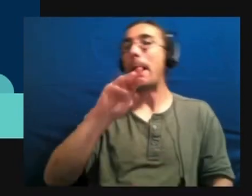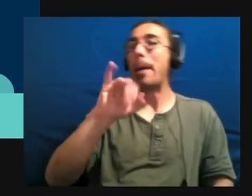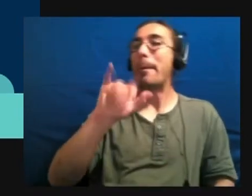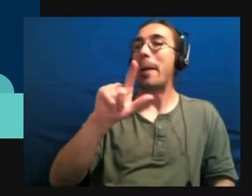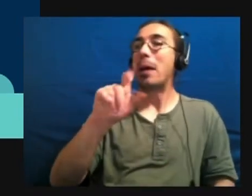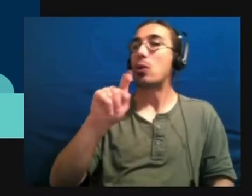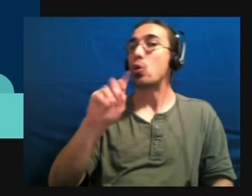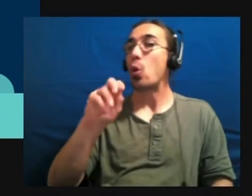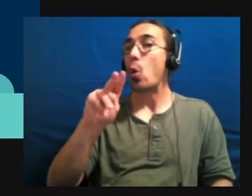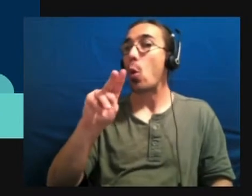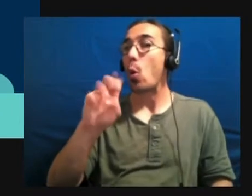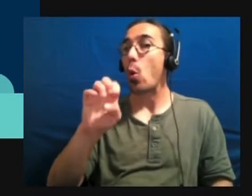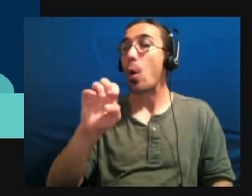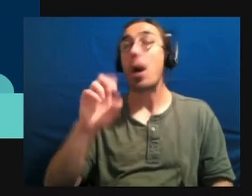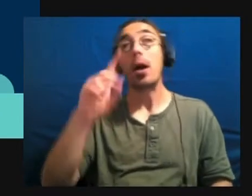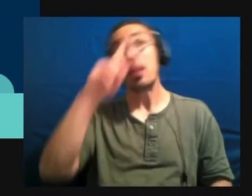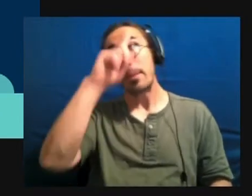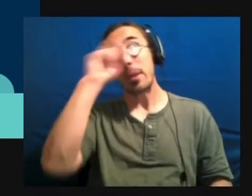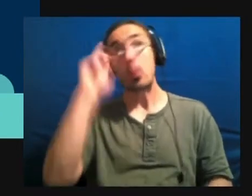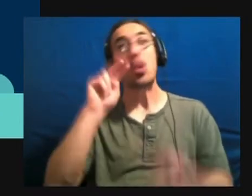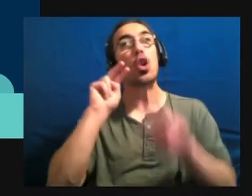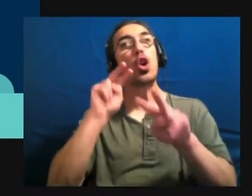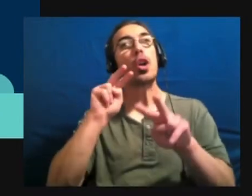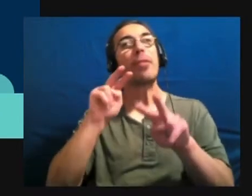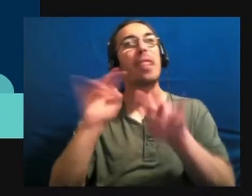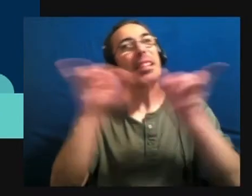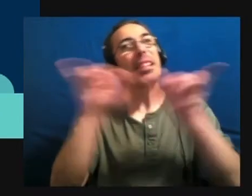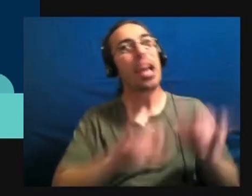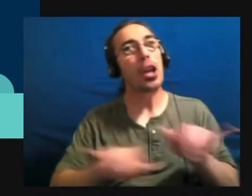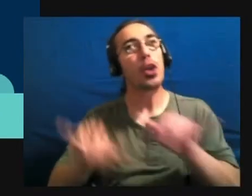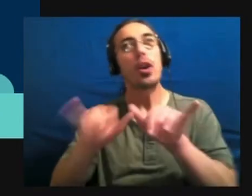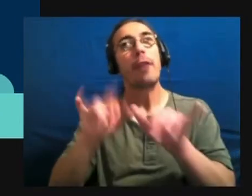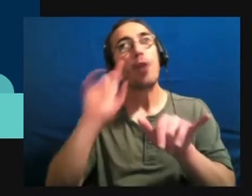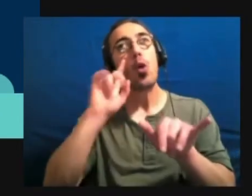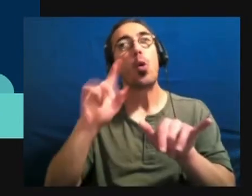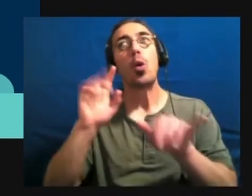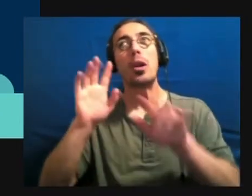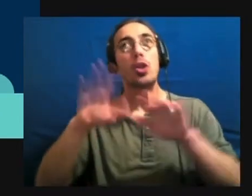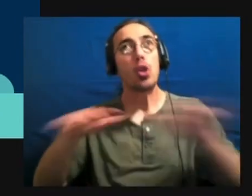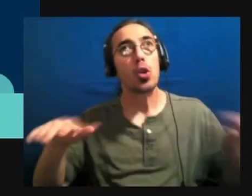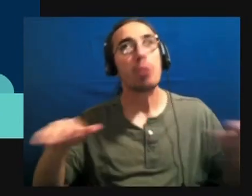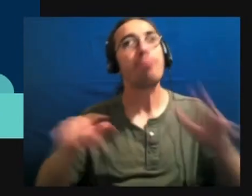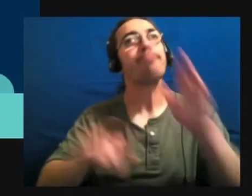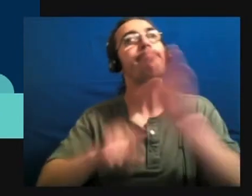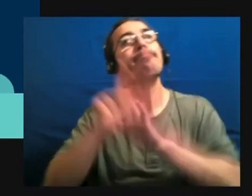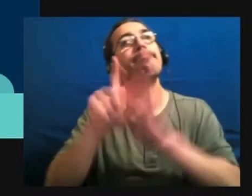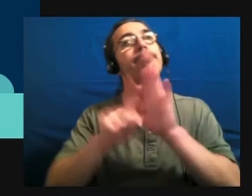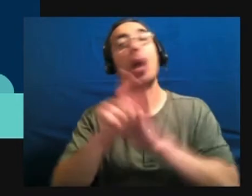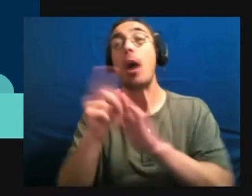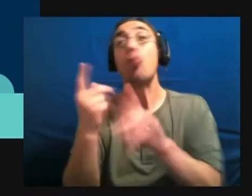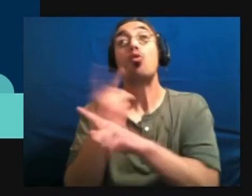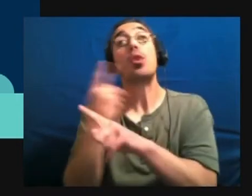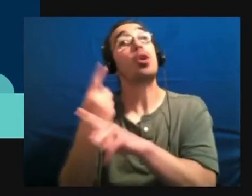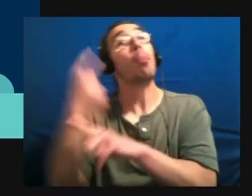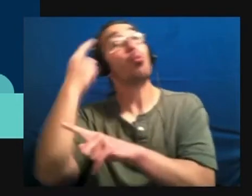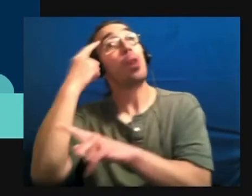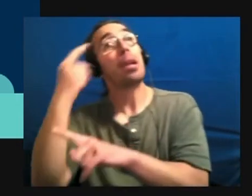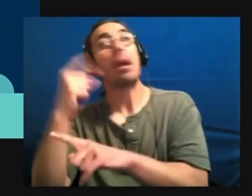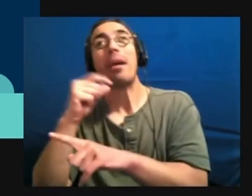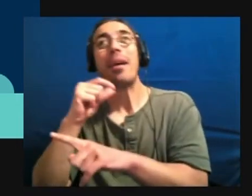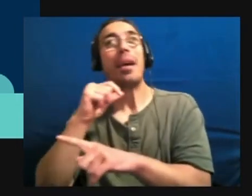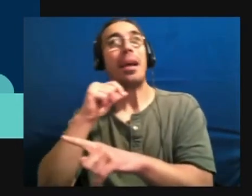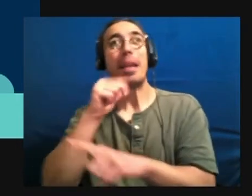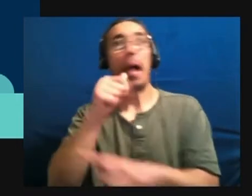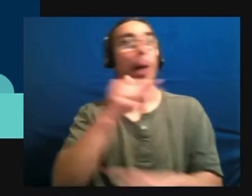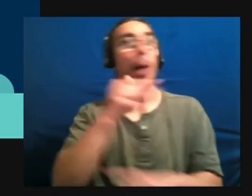at the standard of development, right? The development of a neurotypical brain. That's not your child's brain. Your